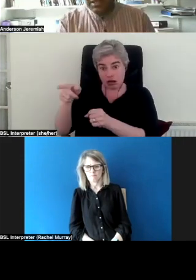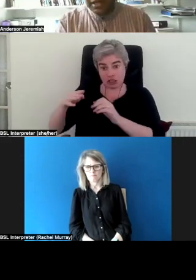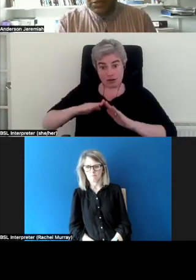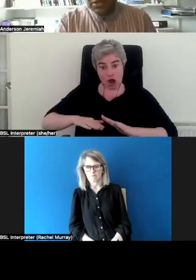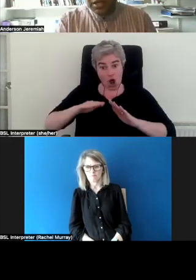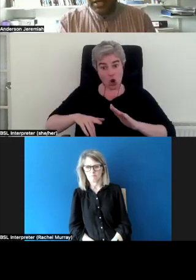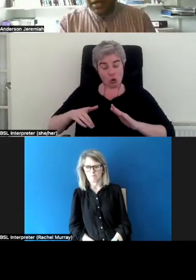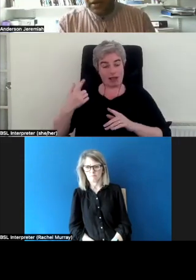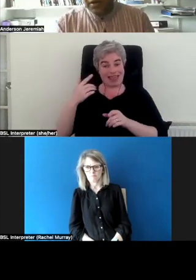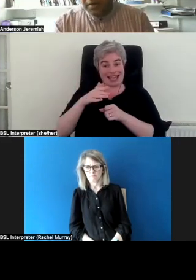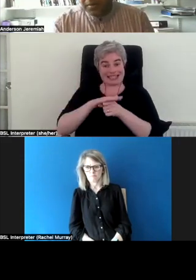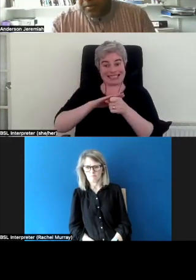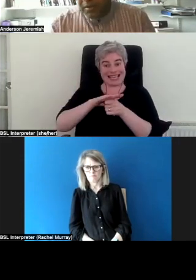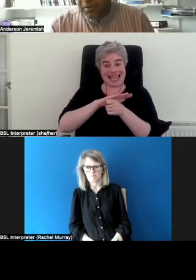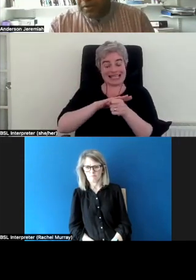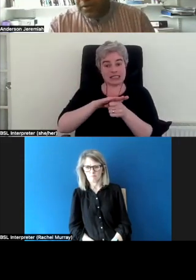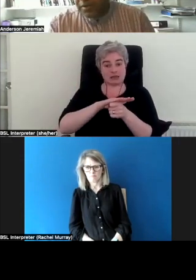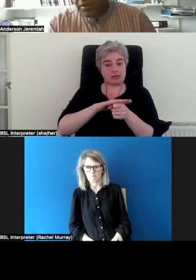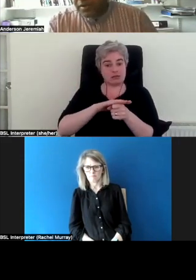that case,